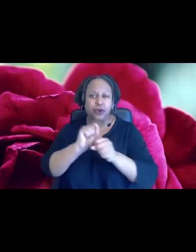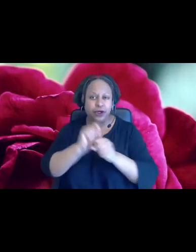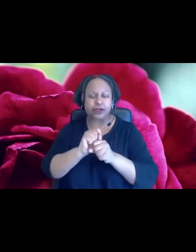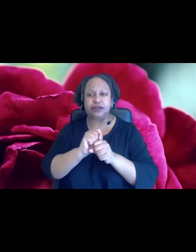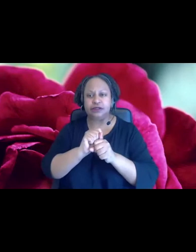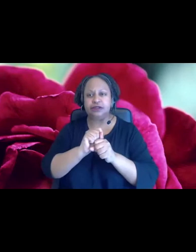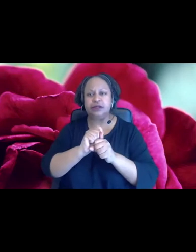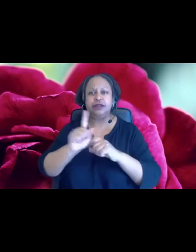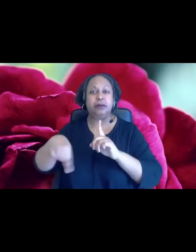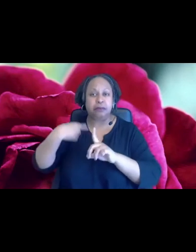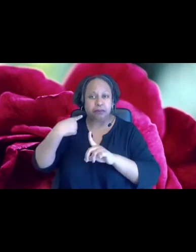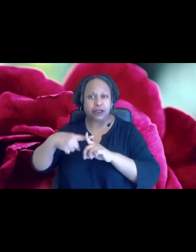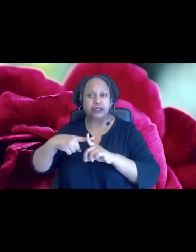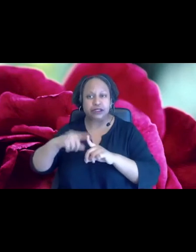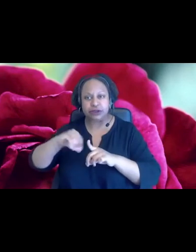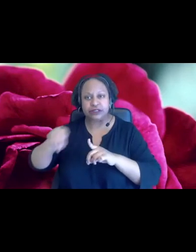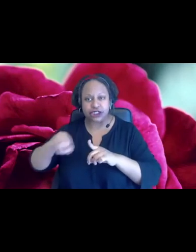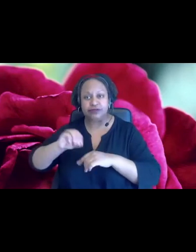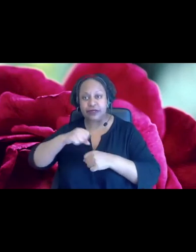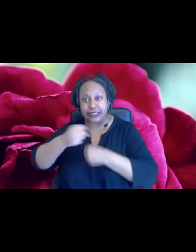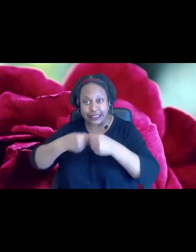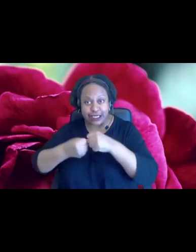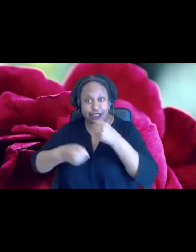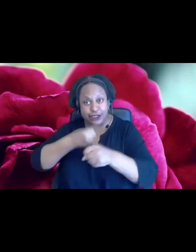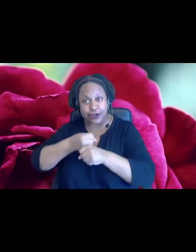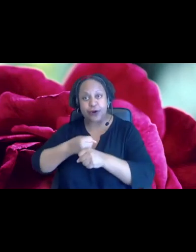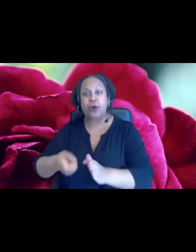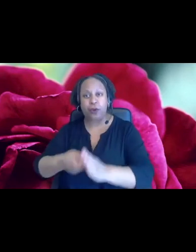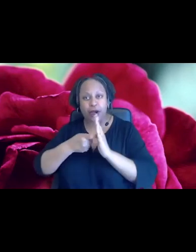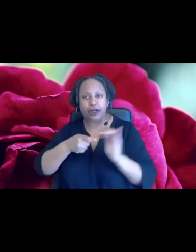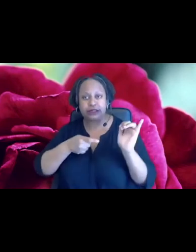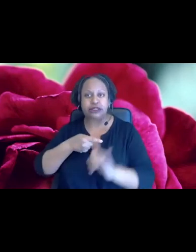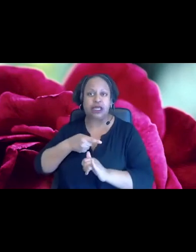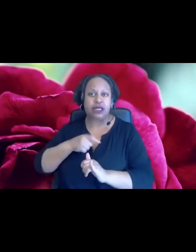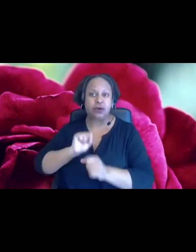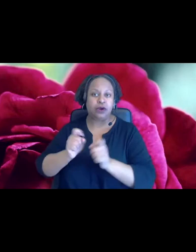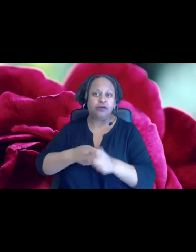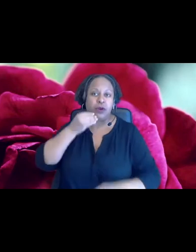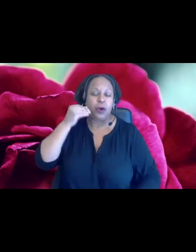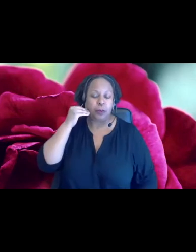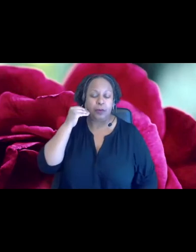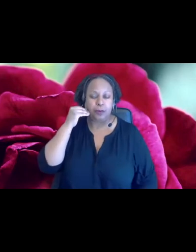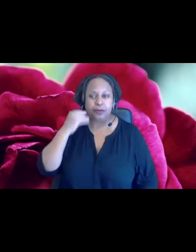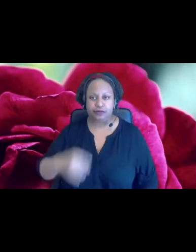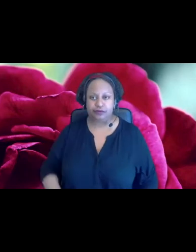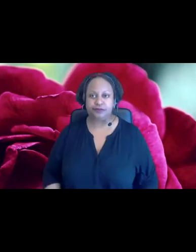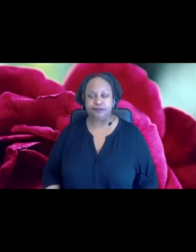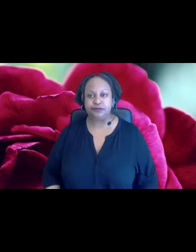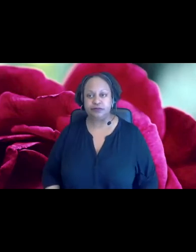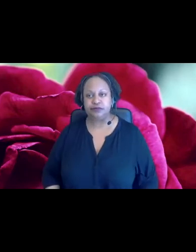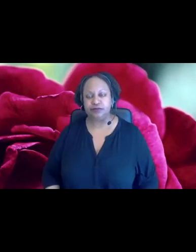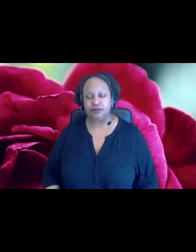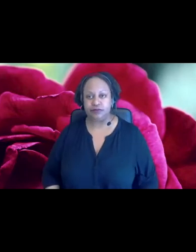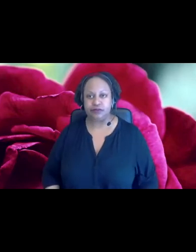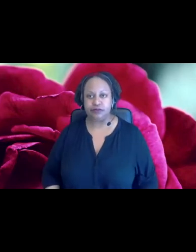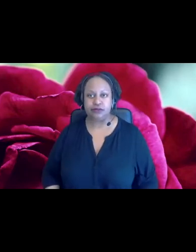the portion of the year that you were required or were allowed to